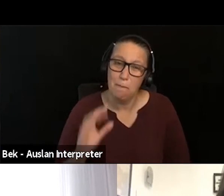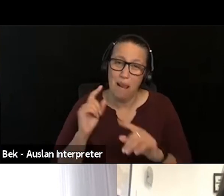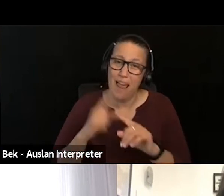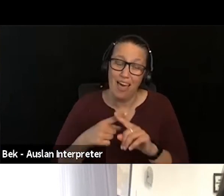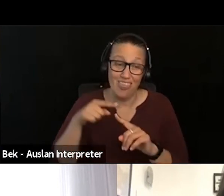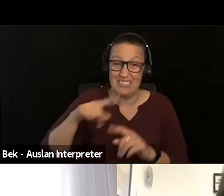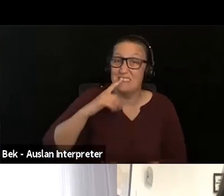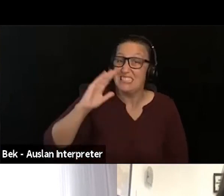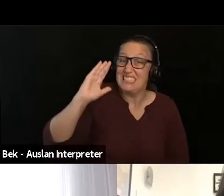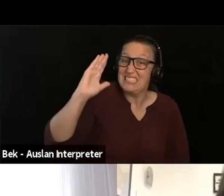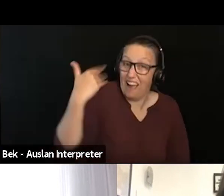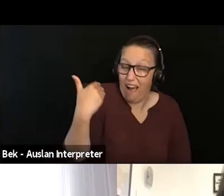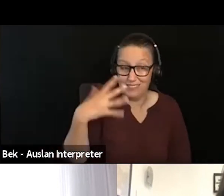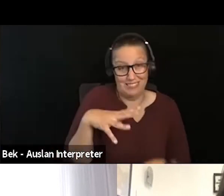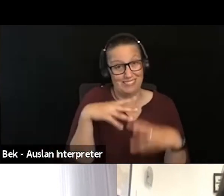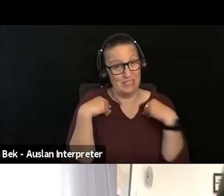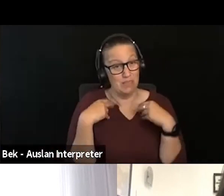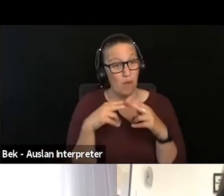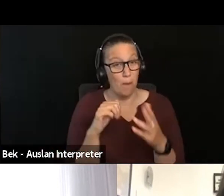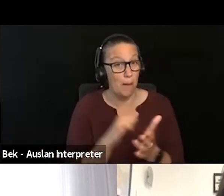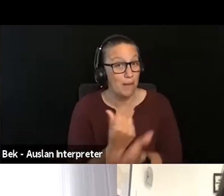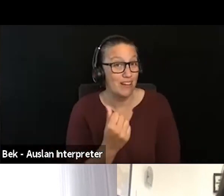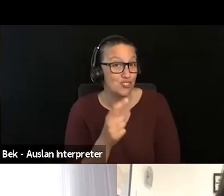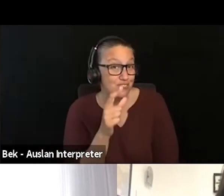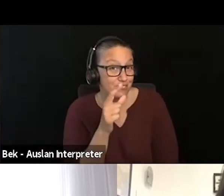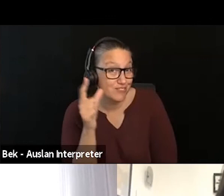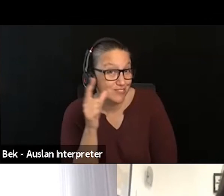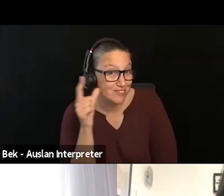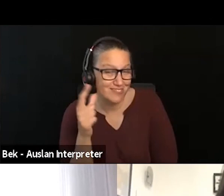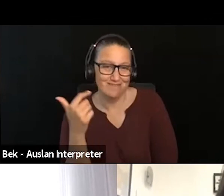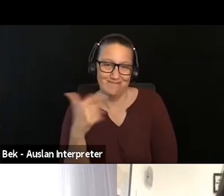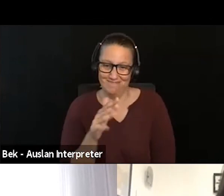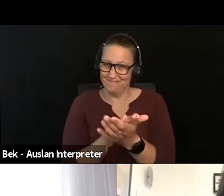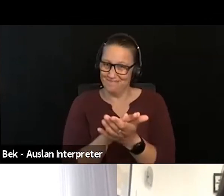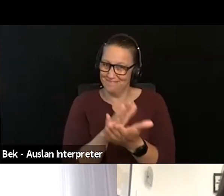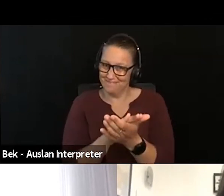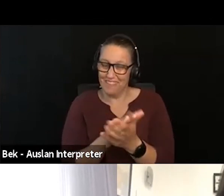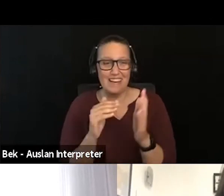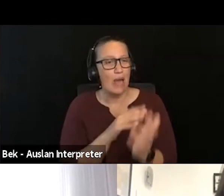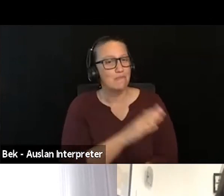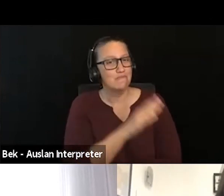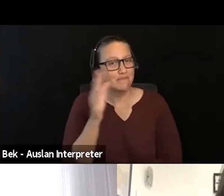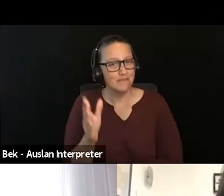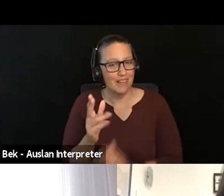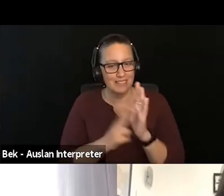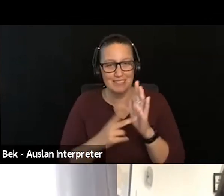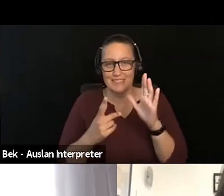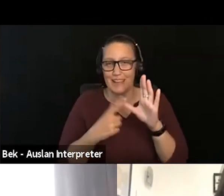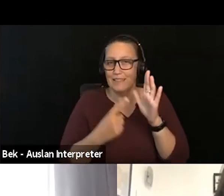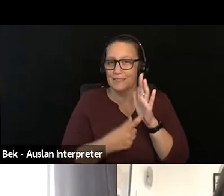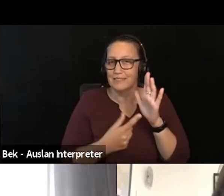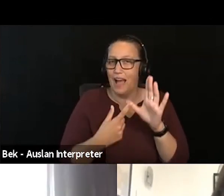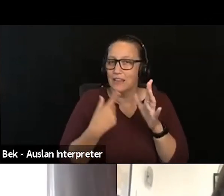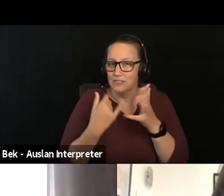for publication in the last day or so. So that's very good. So over to you, Natasha, in relation to, you've